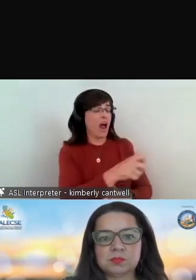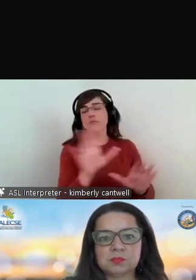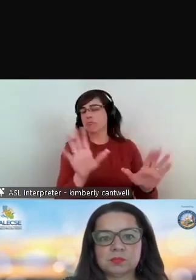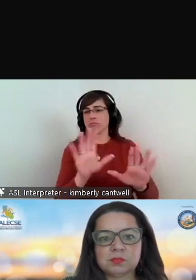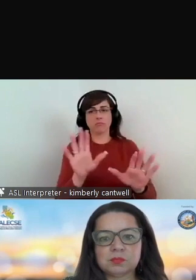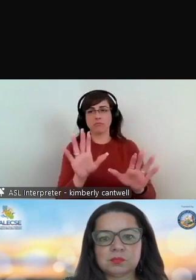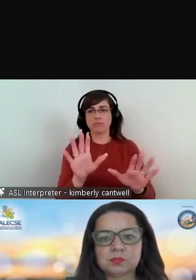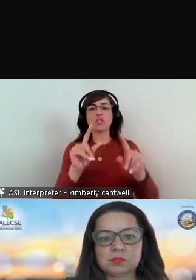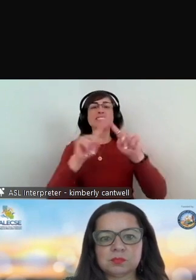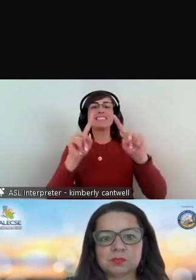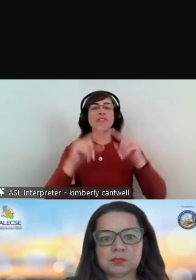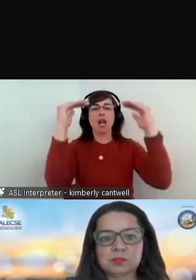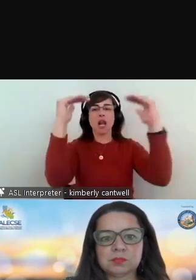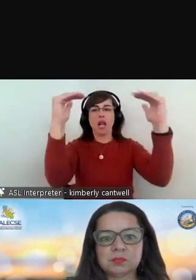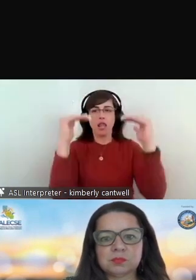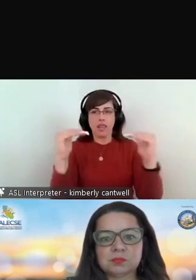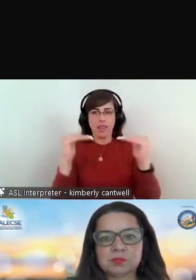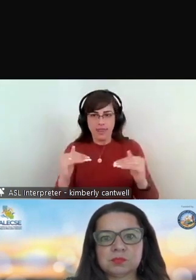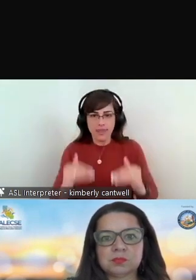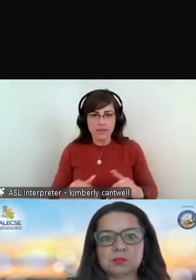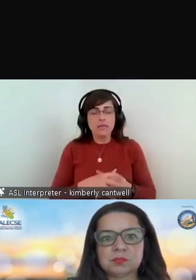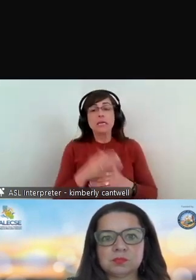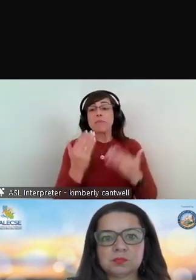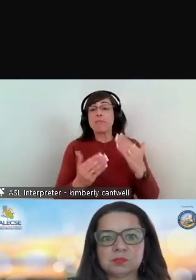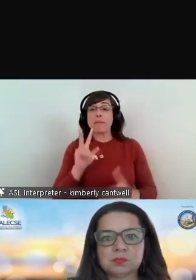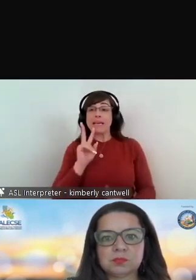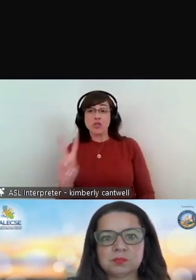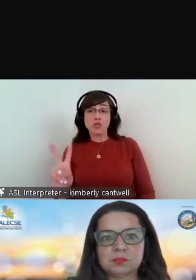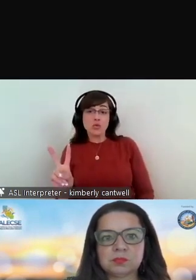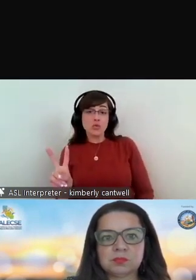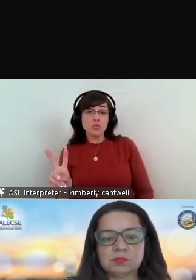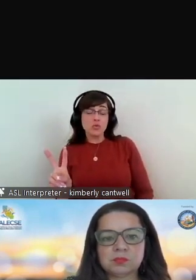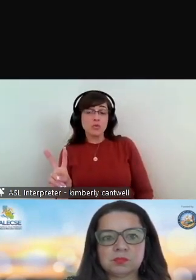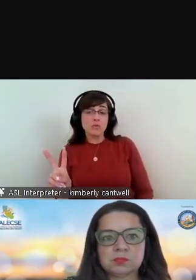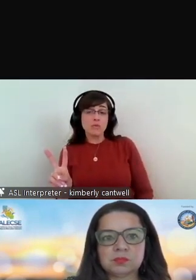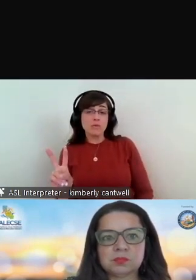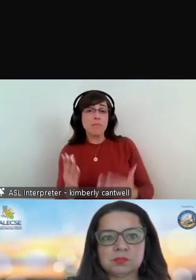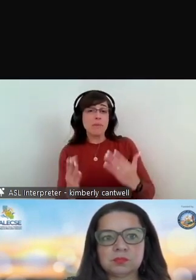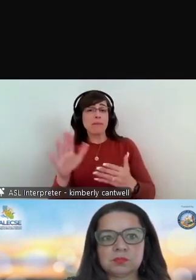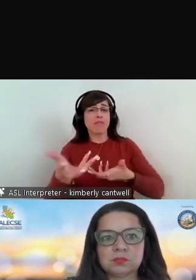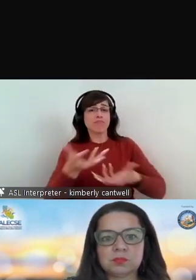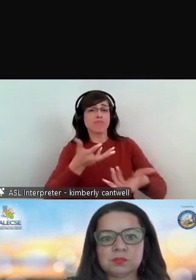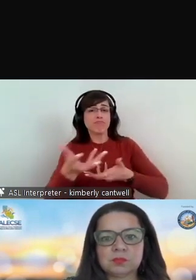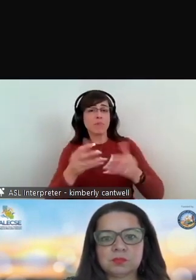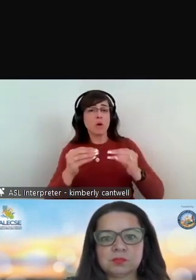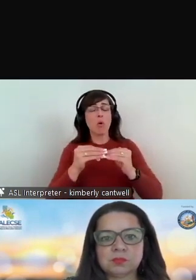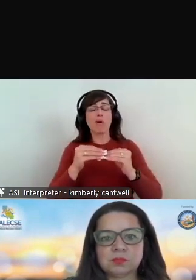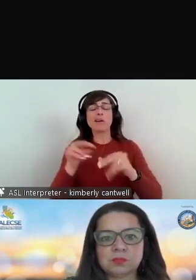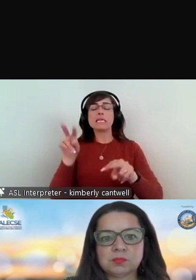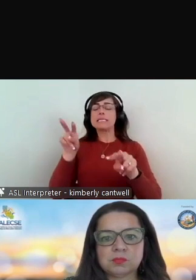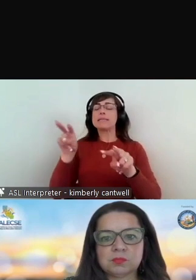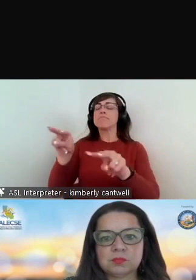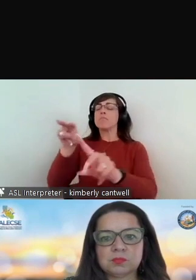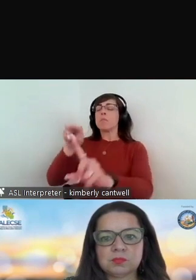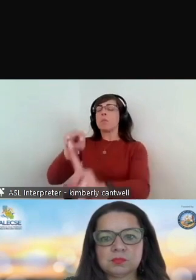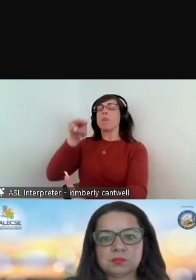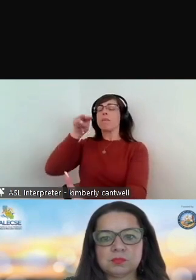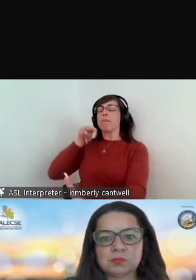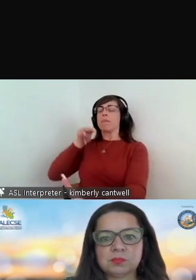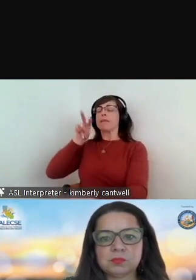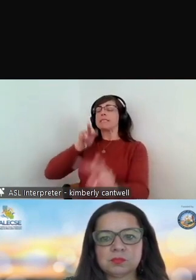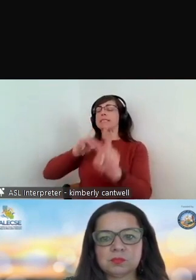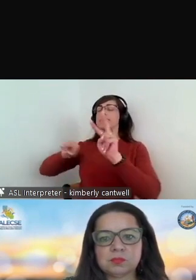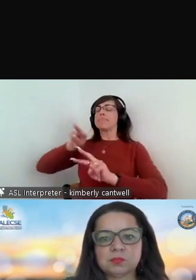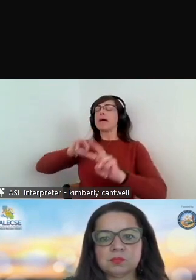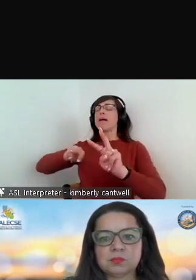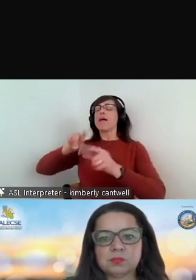different stages. So they might be at 2 years old, for example, they're engaging more in spectator or onlooker behavior. So